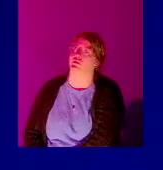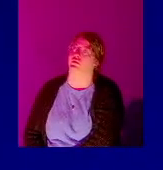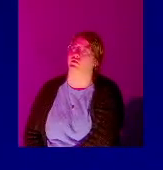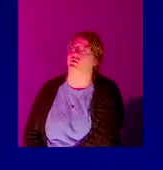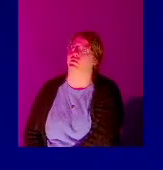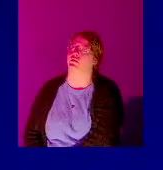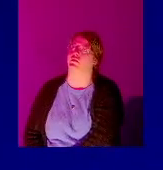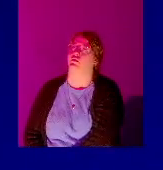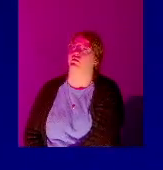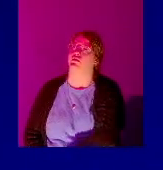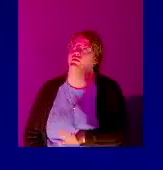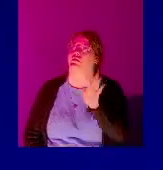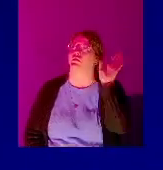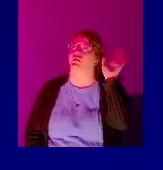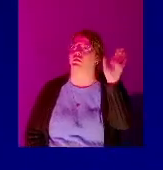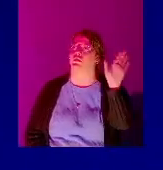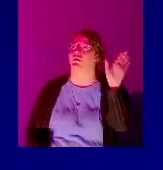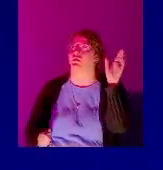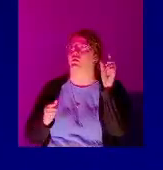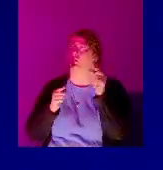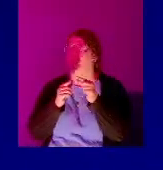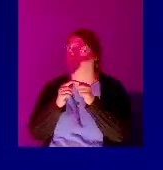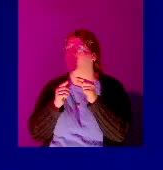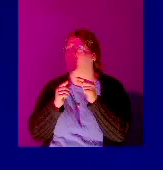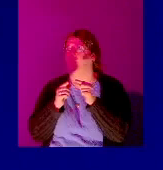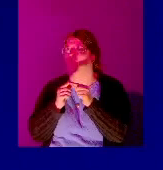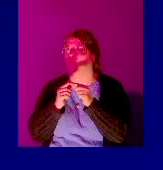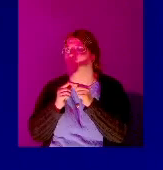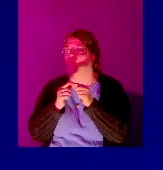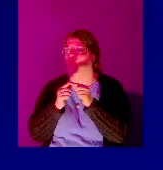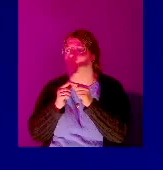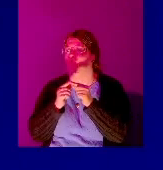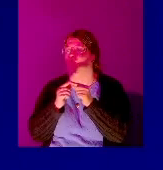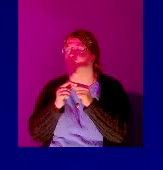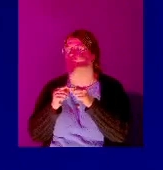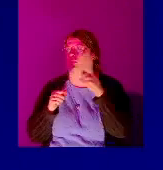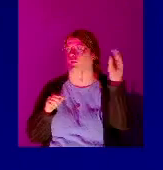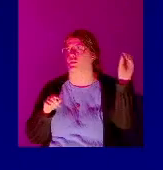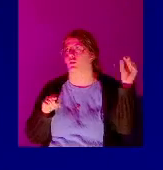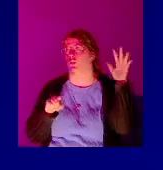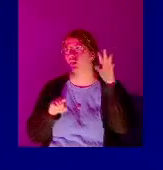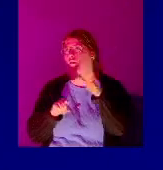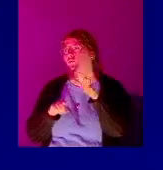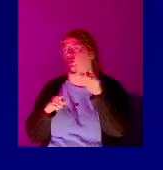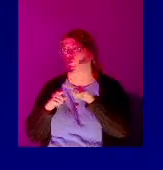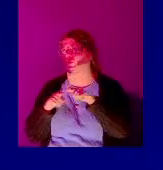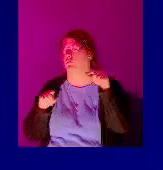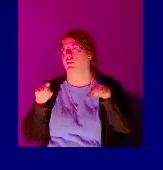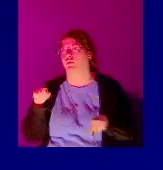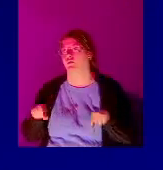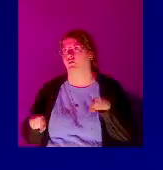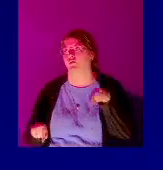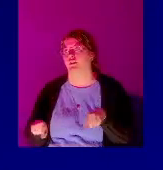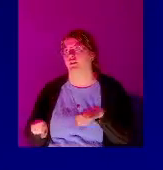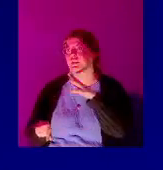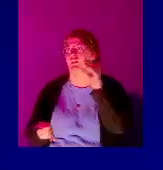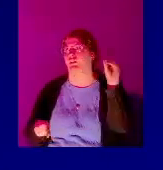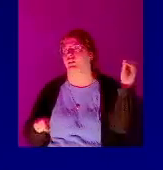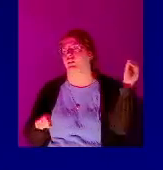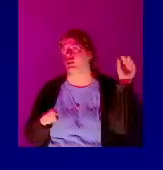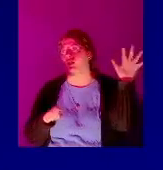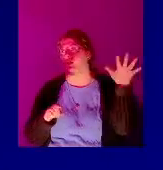end. Oh, thy word is a lamp unto my feet and